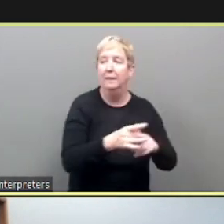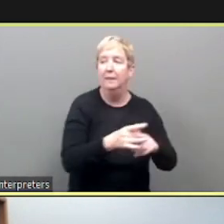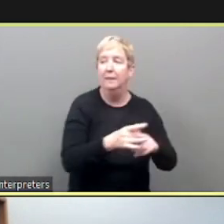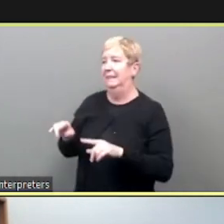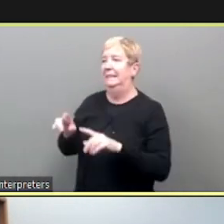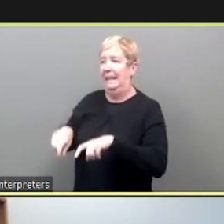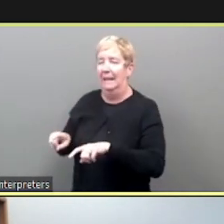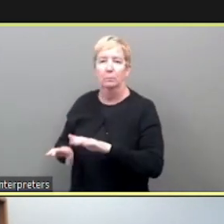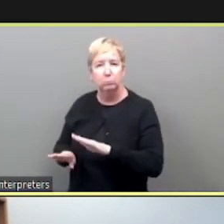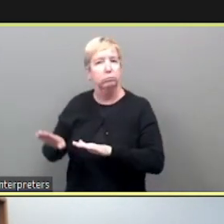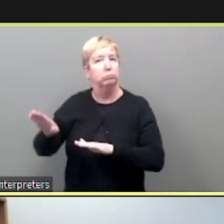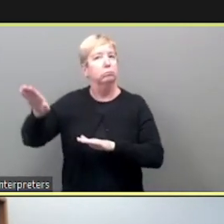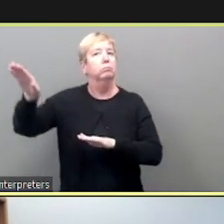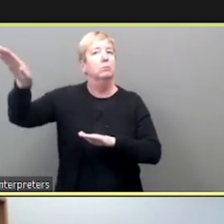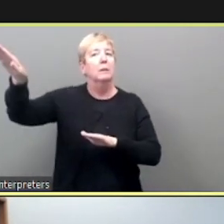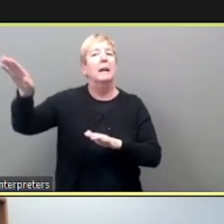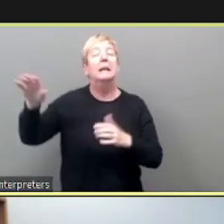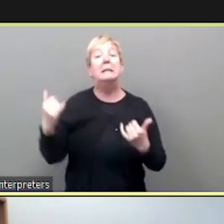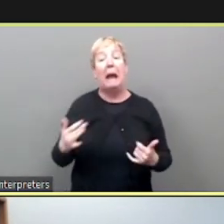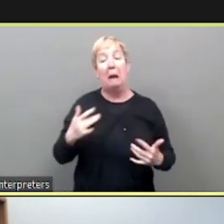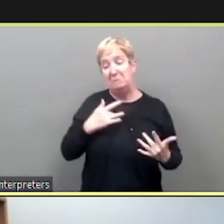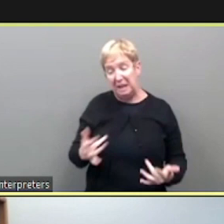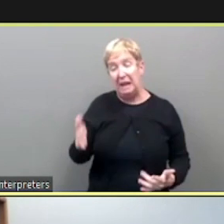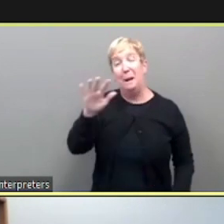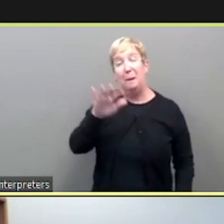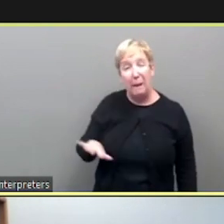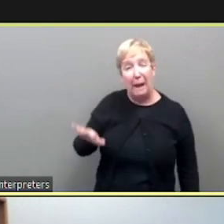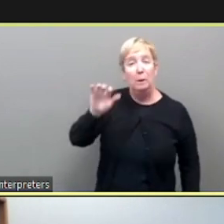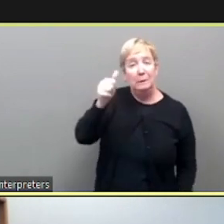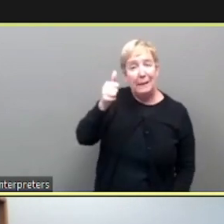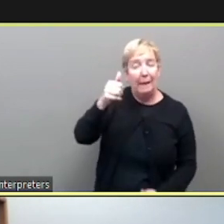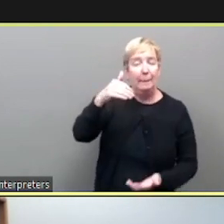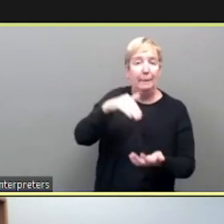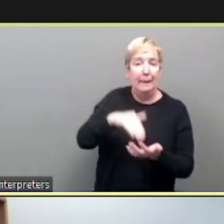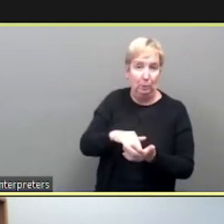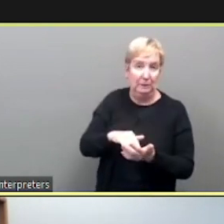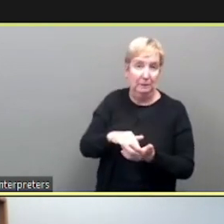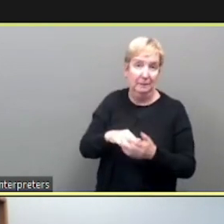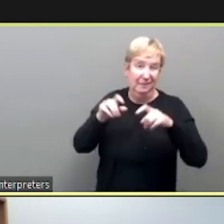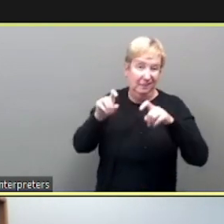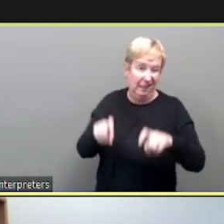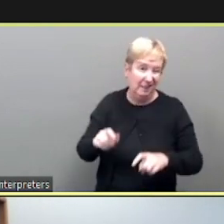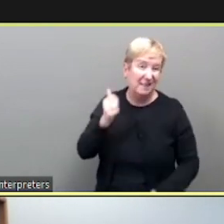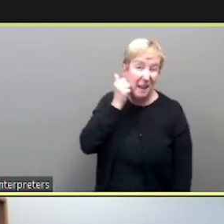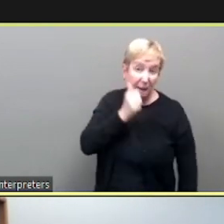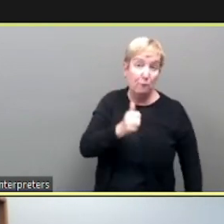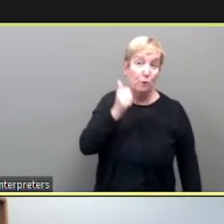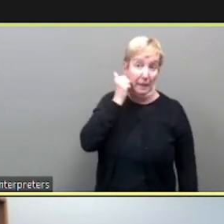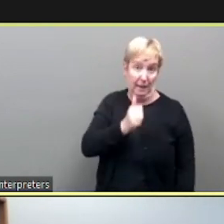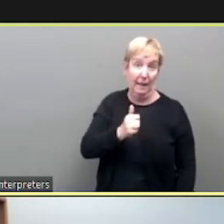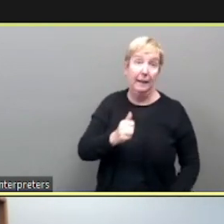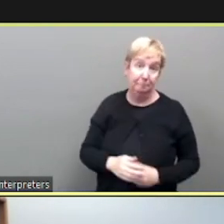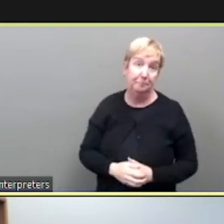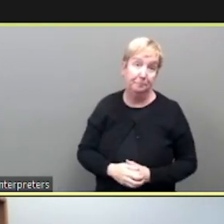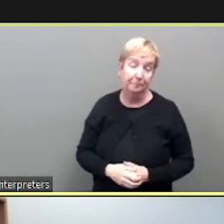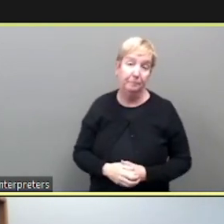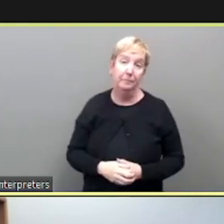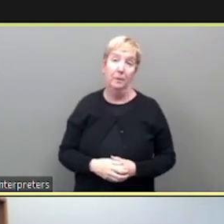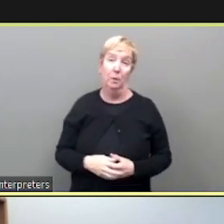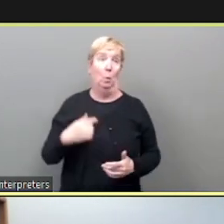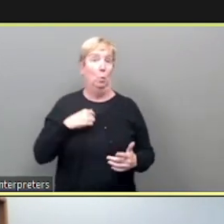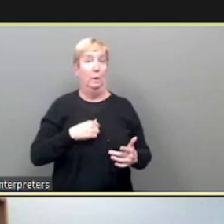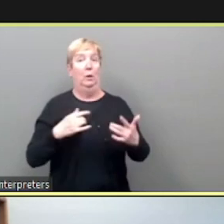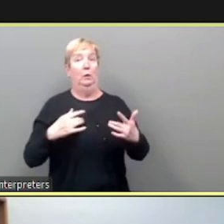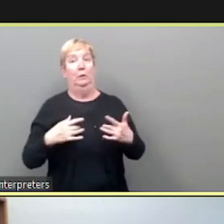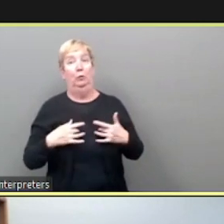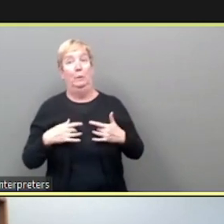average has been sitting around 10,000 total tests a day. And we're really happy to see the